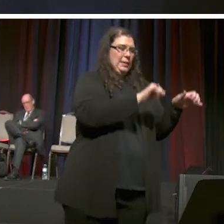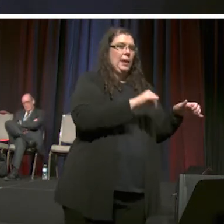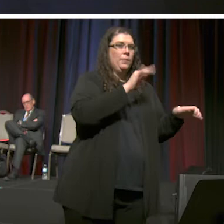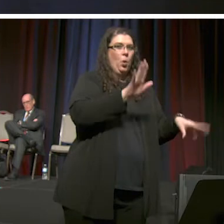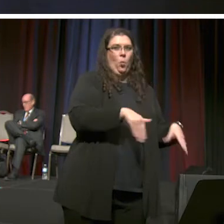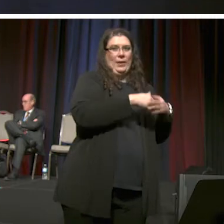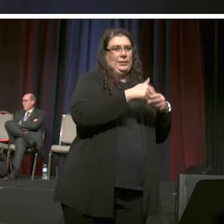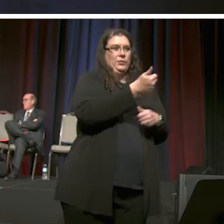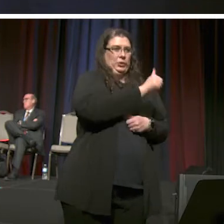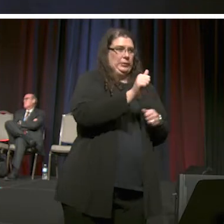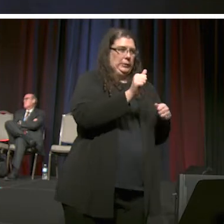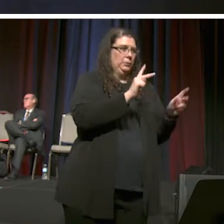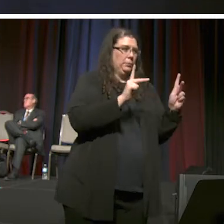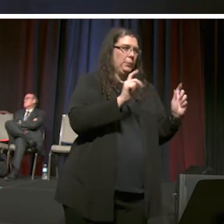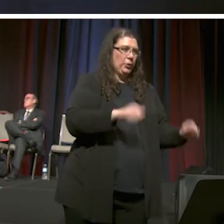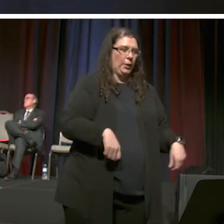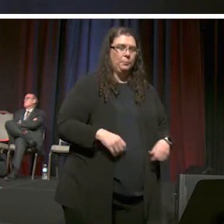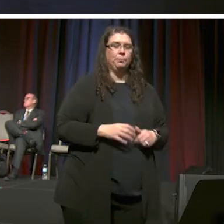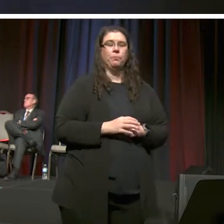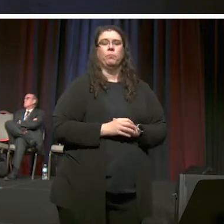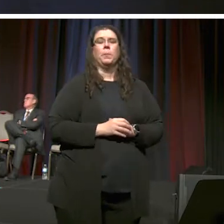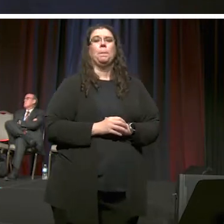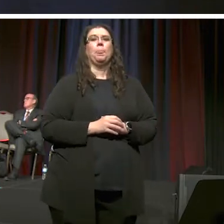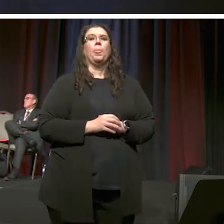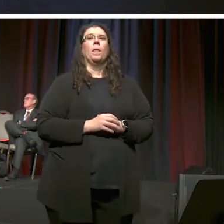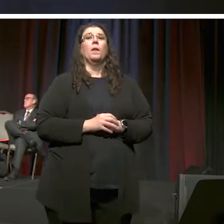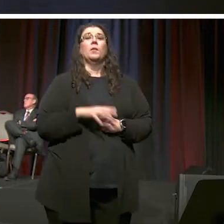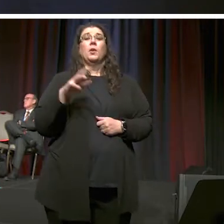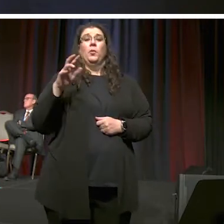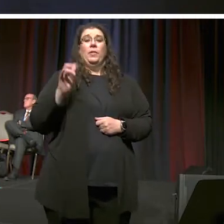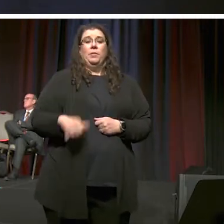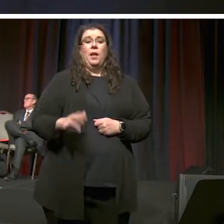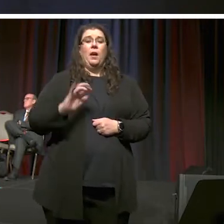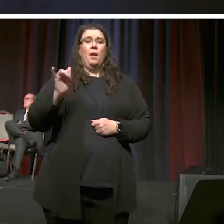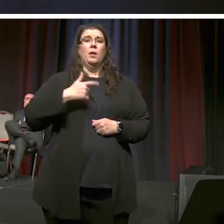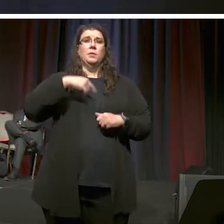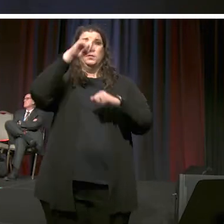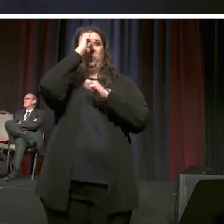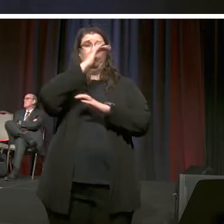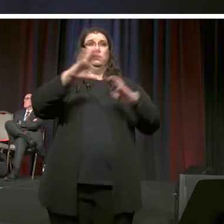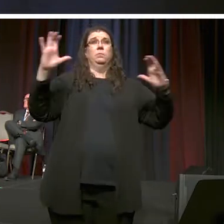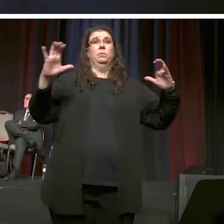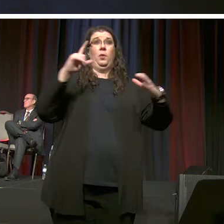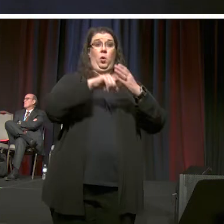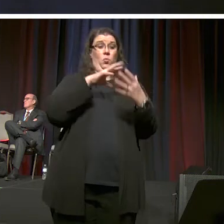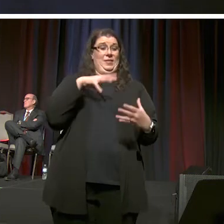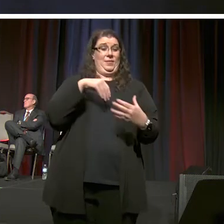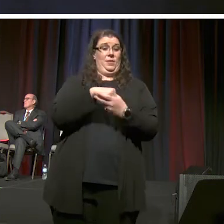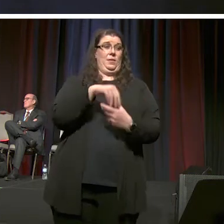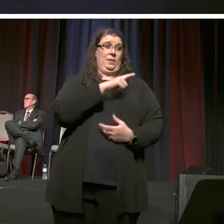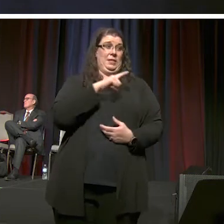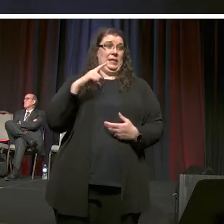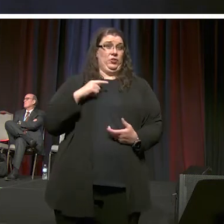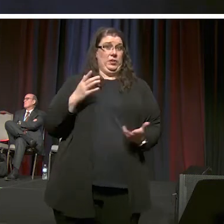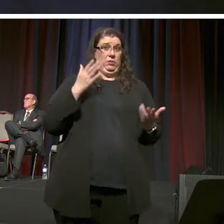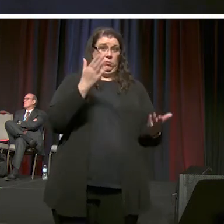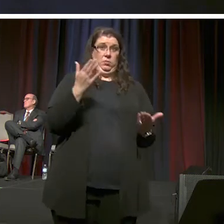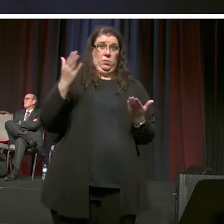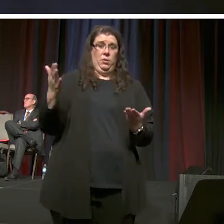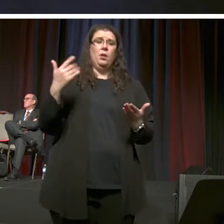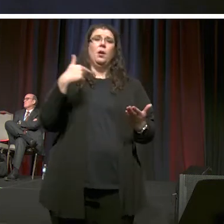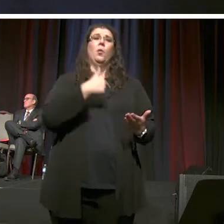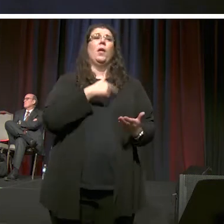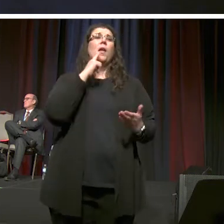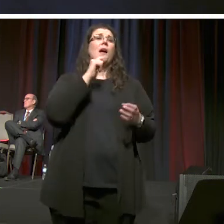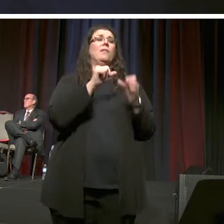weddings. Along with this, we also envision, and what's in the legislation, is that there would be a